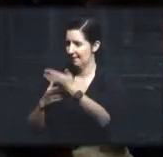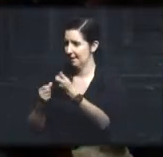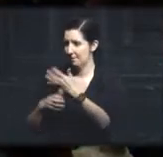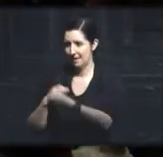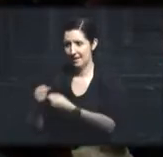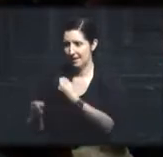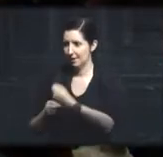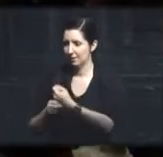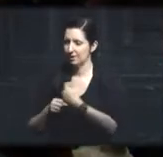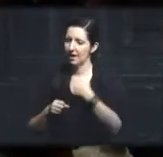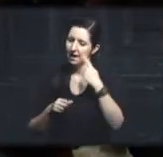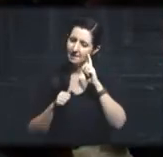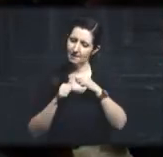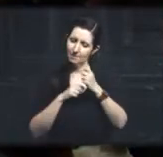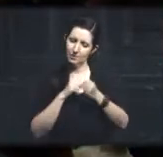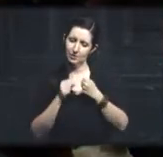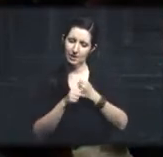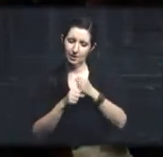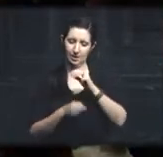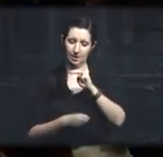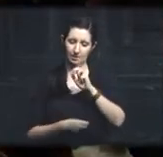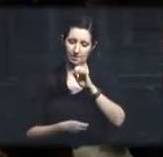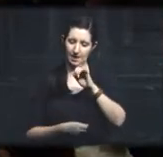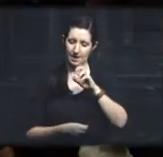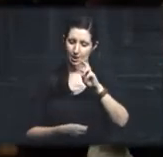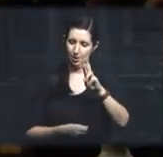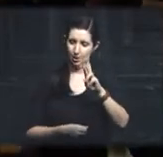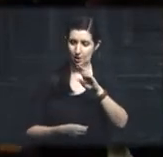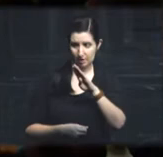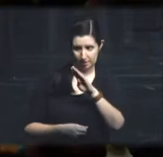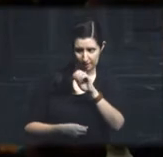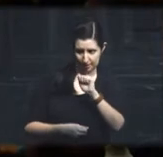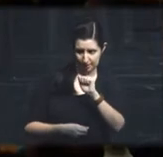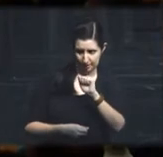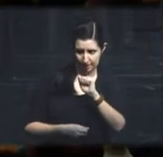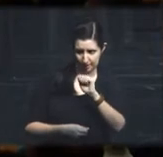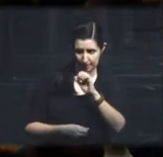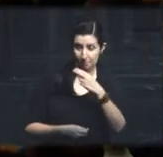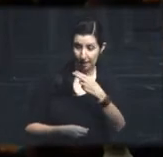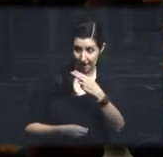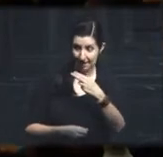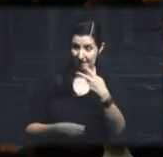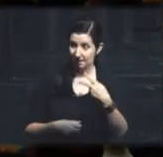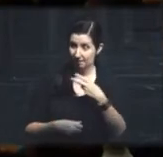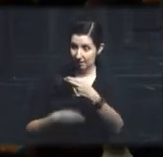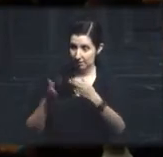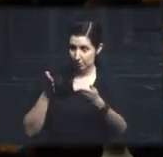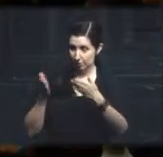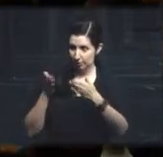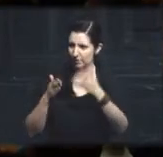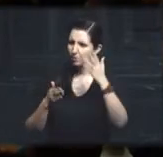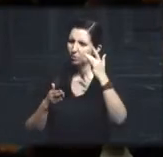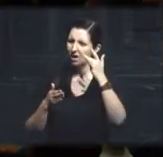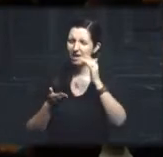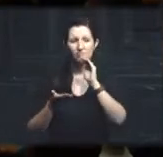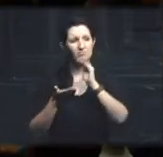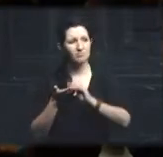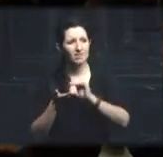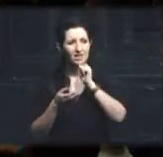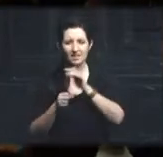Mayor Bach cut bus service to the north part of the city because there was low ridership and he said the city couldn't afford